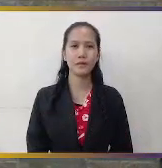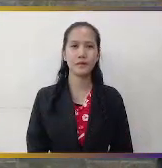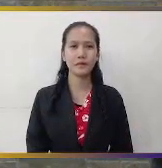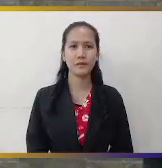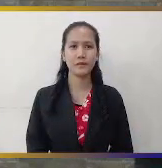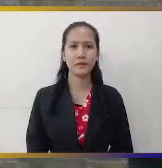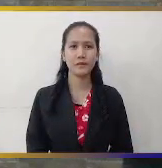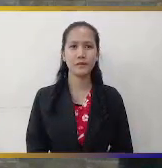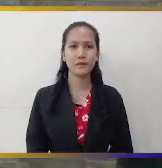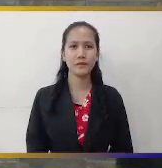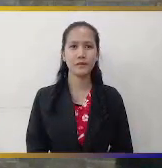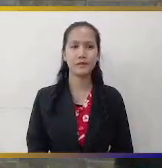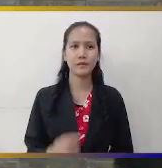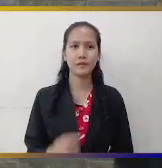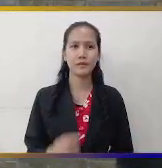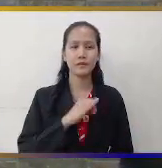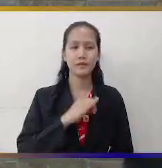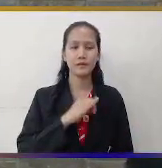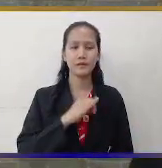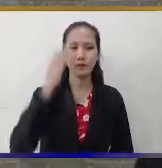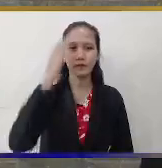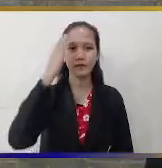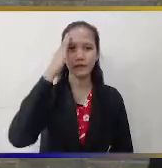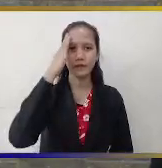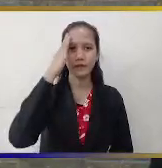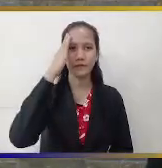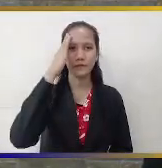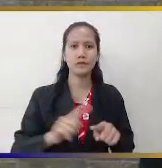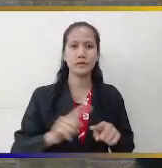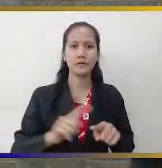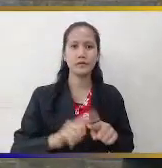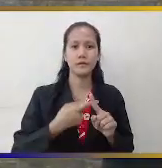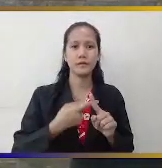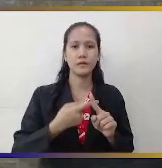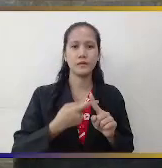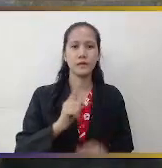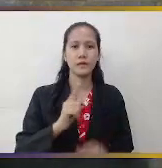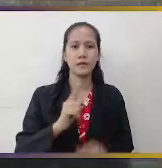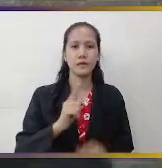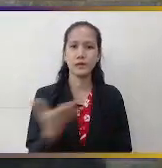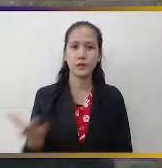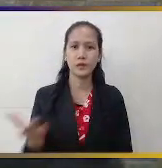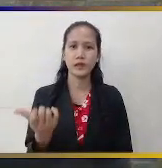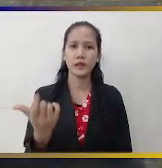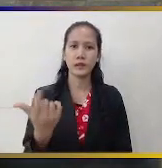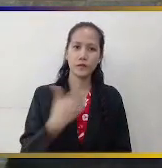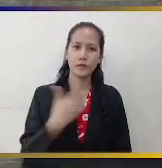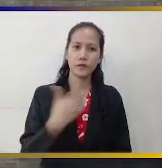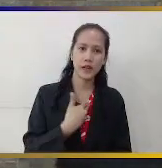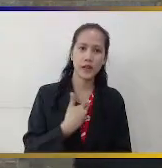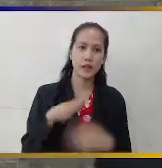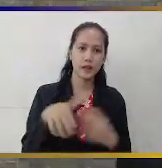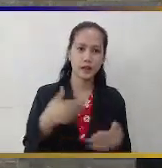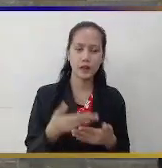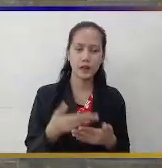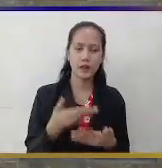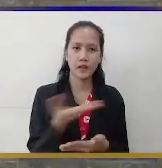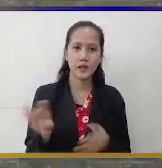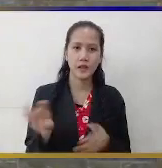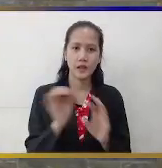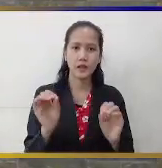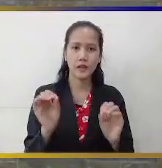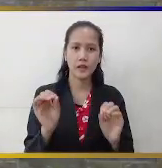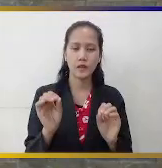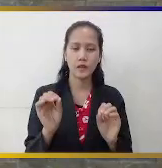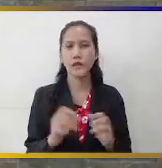no different than you. You're no different from me. We're all human beings. Amen. But those that will